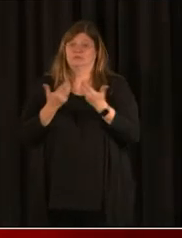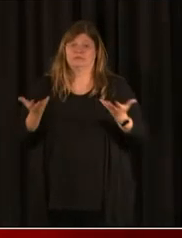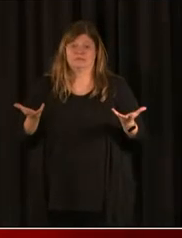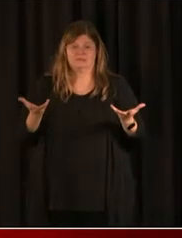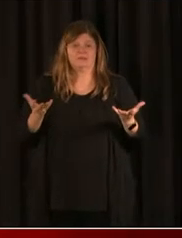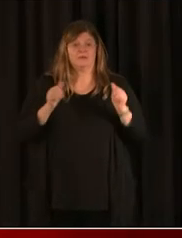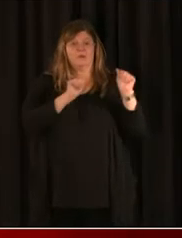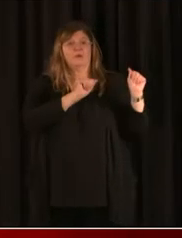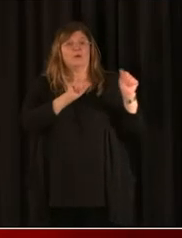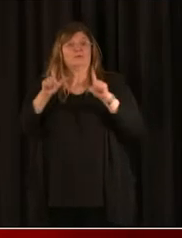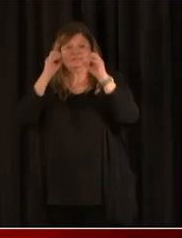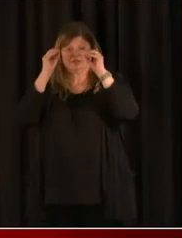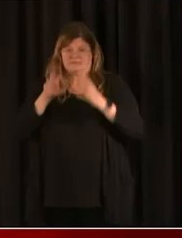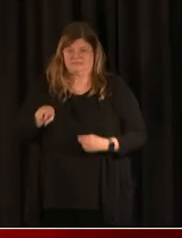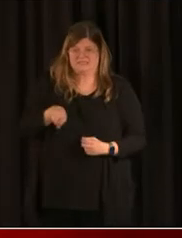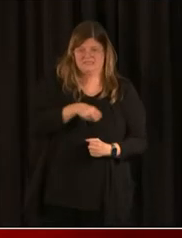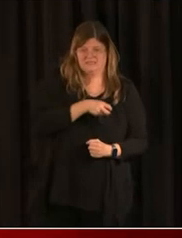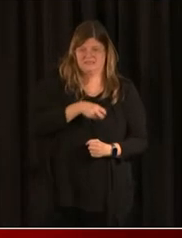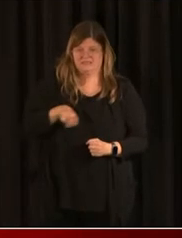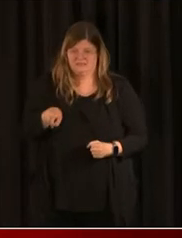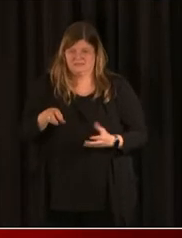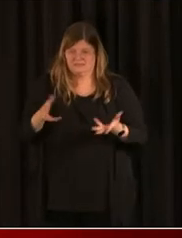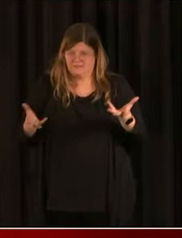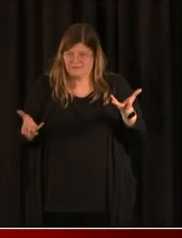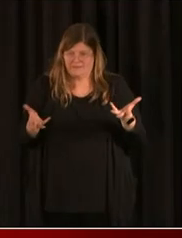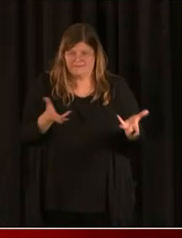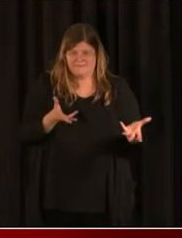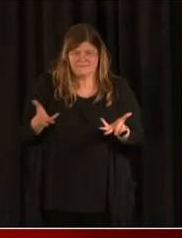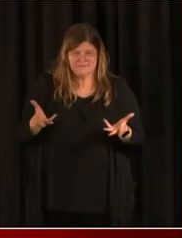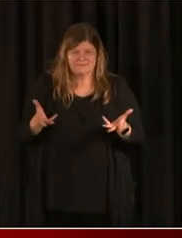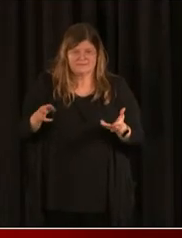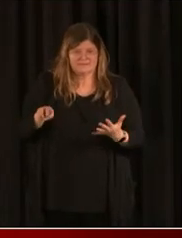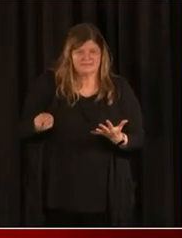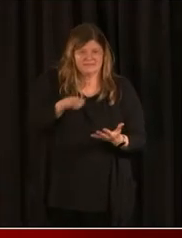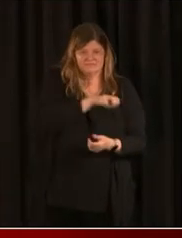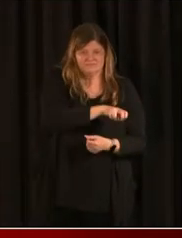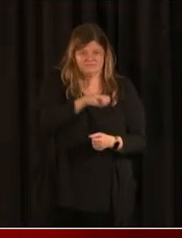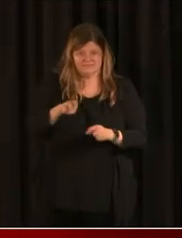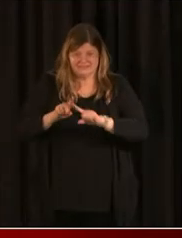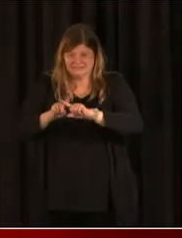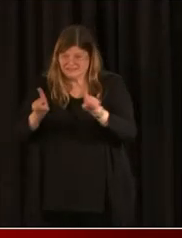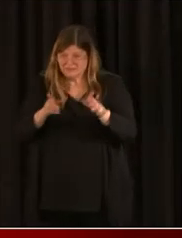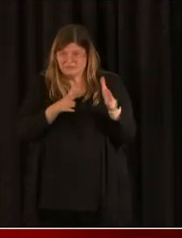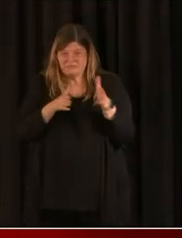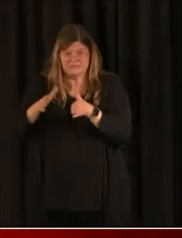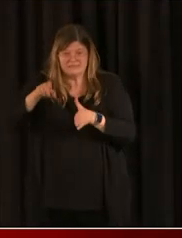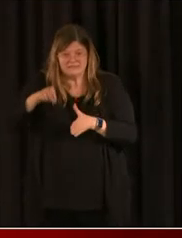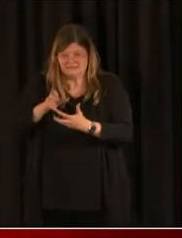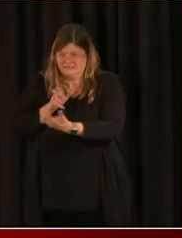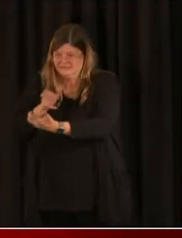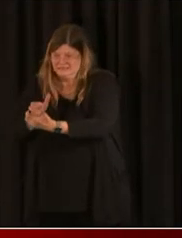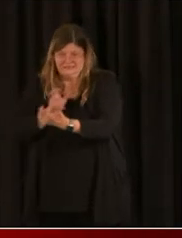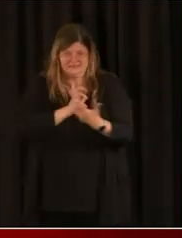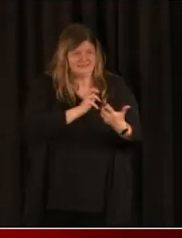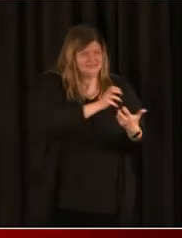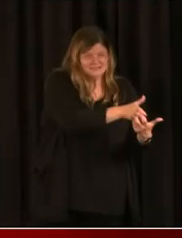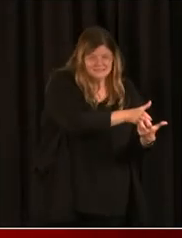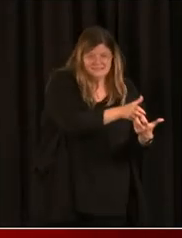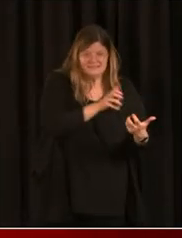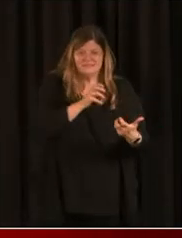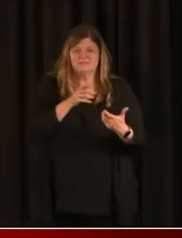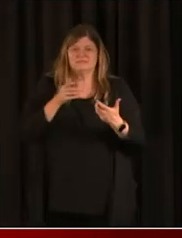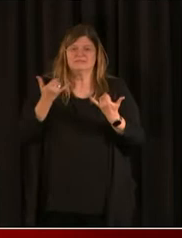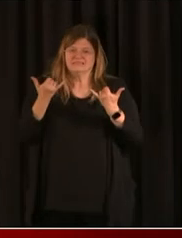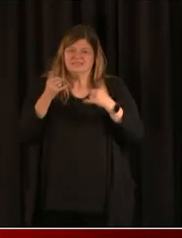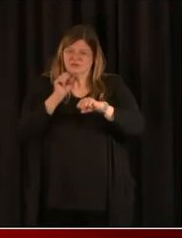educators transition to this model is just juggling the various planning needs that this model demands. And so we've been working